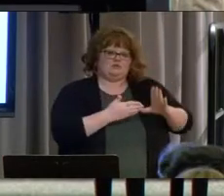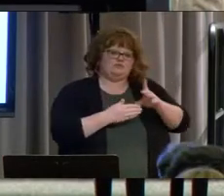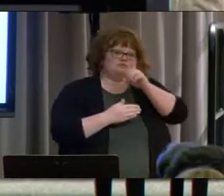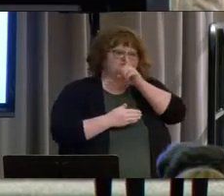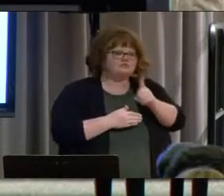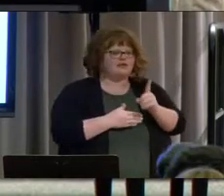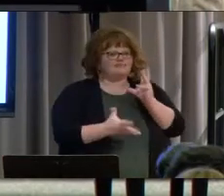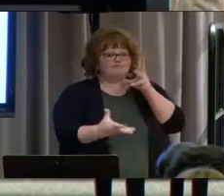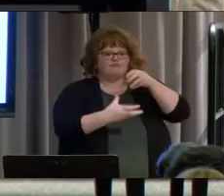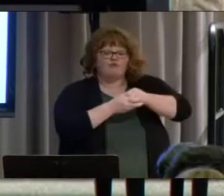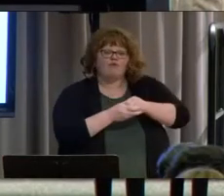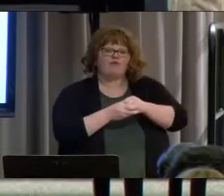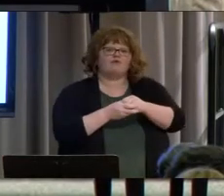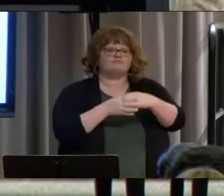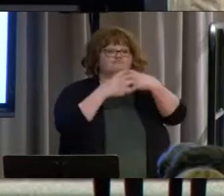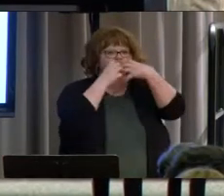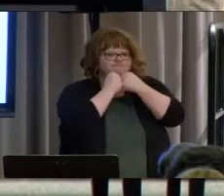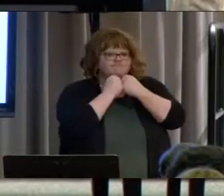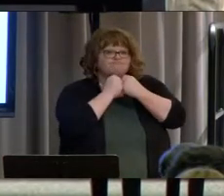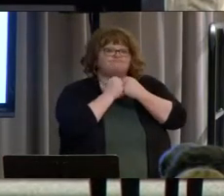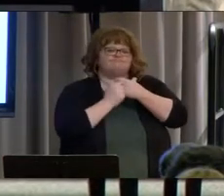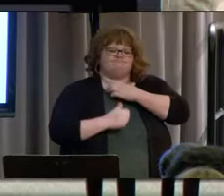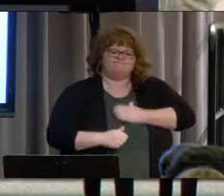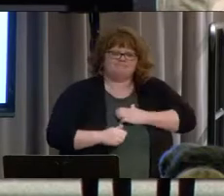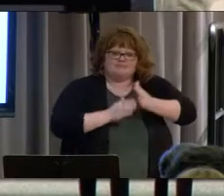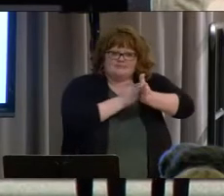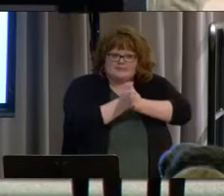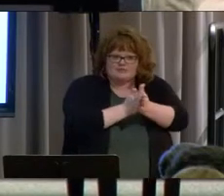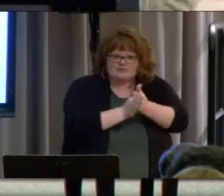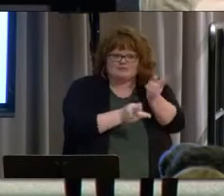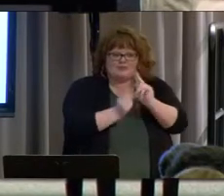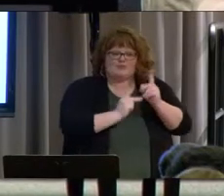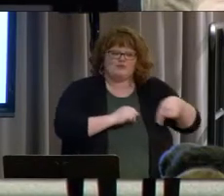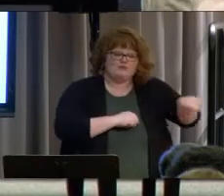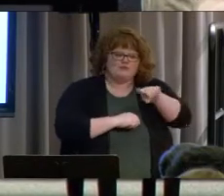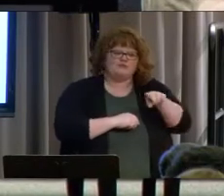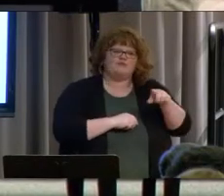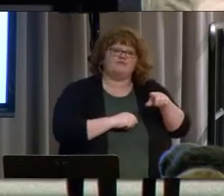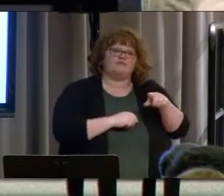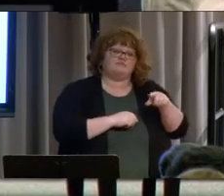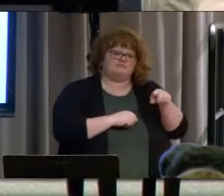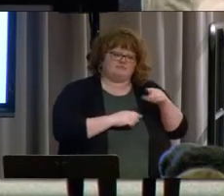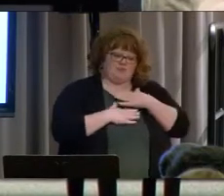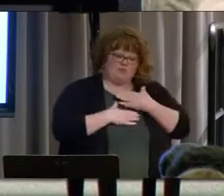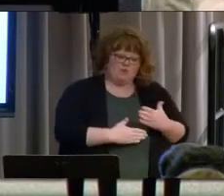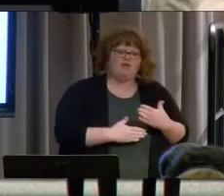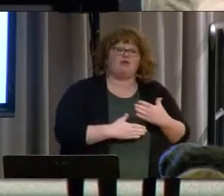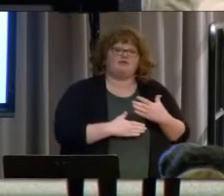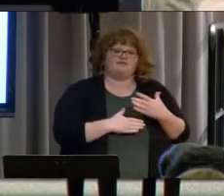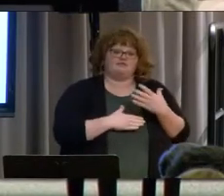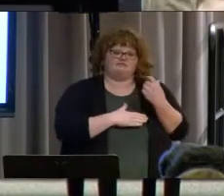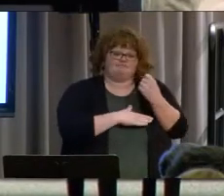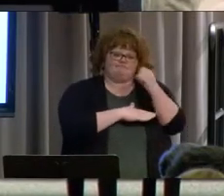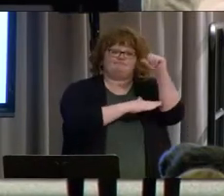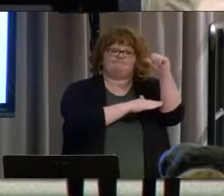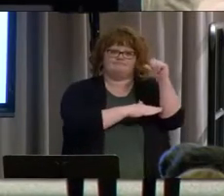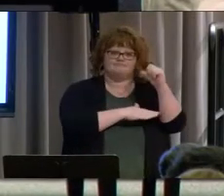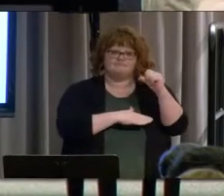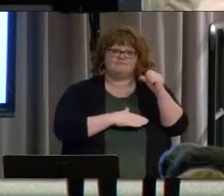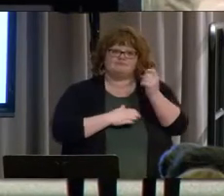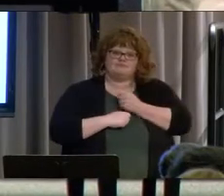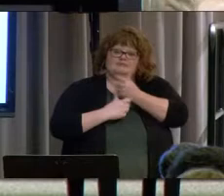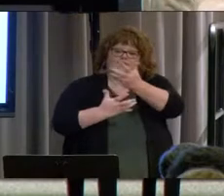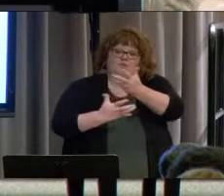very passionate group of young people. And they're willing to speak up and speak out. Now, at Kent State,